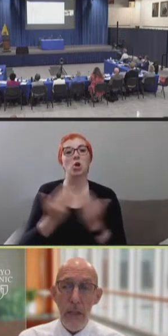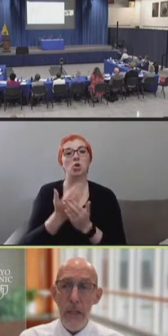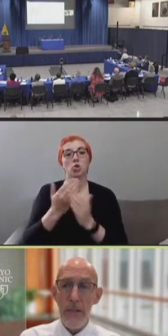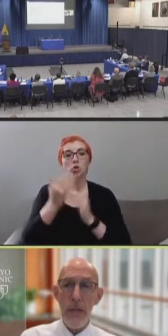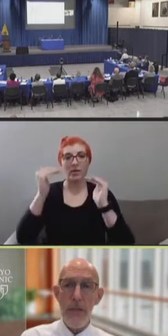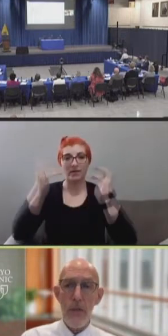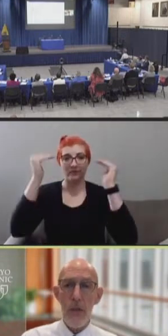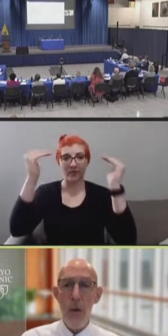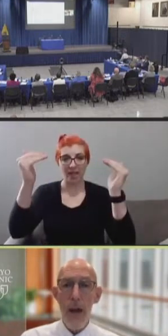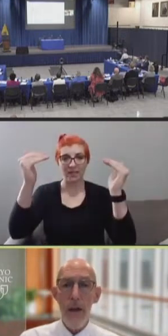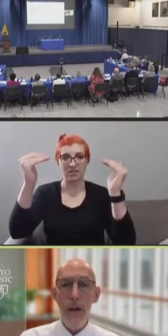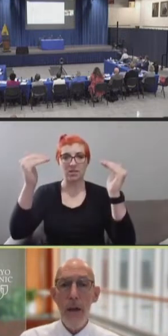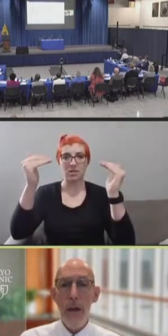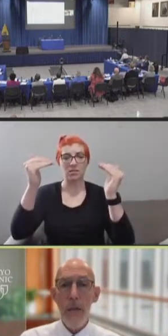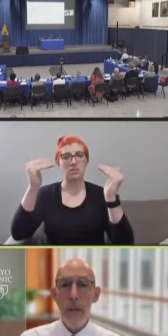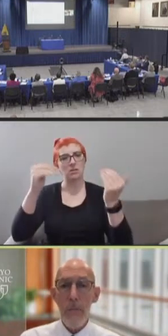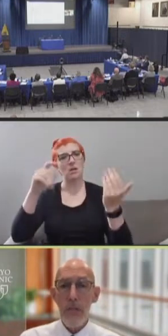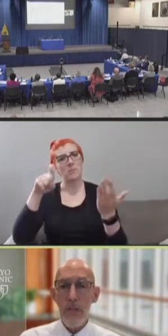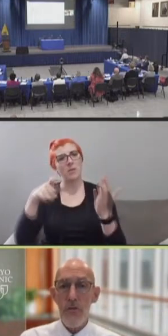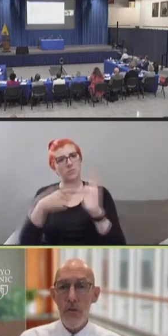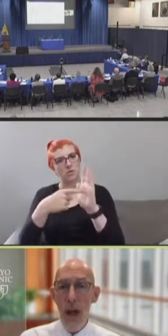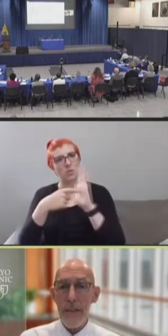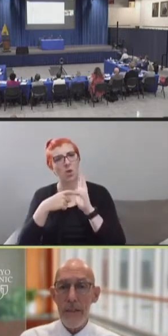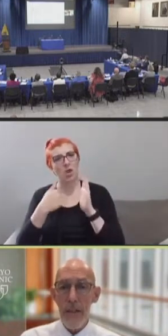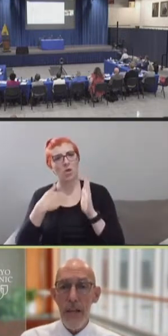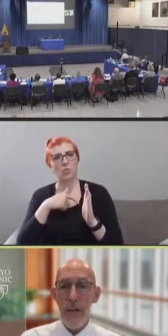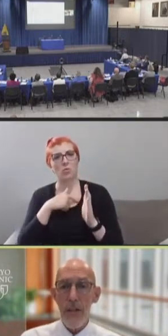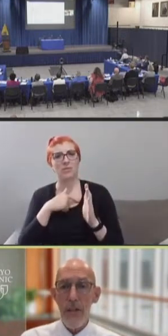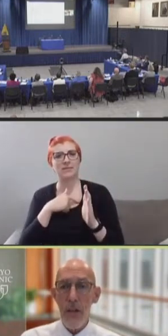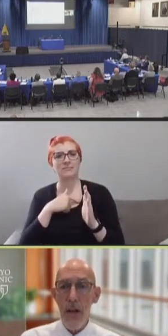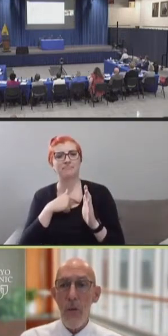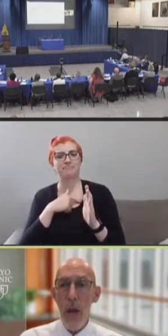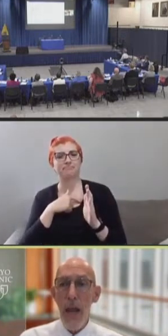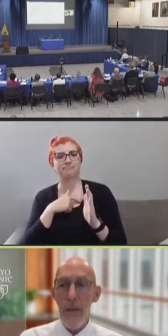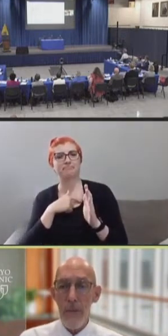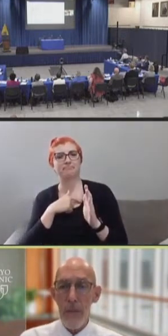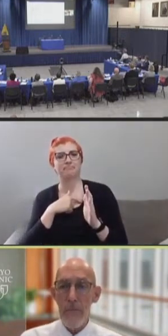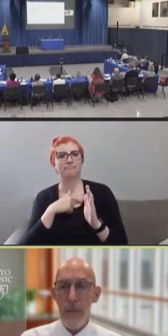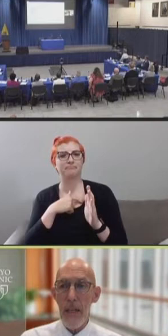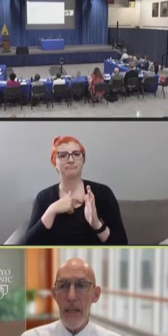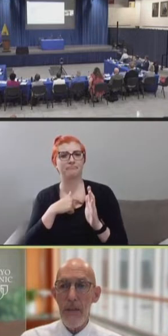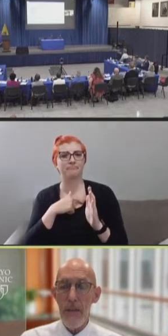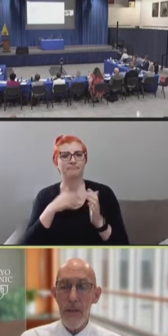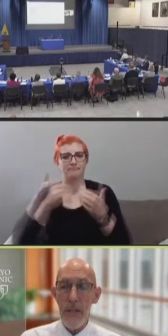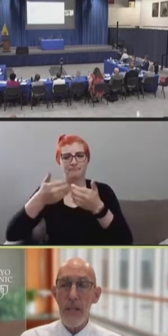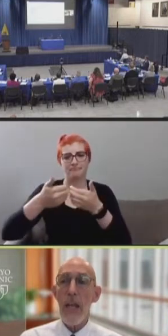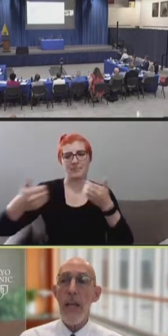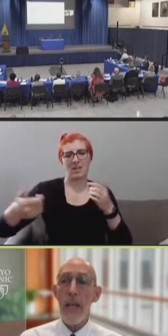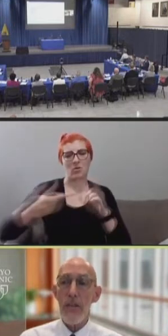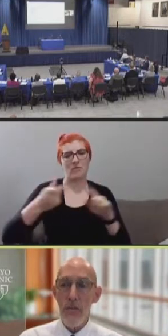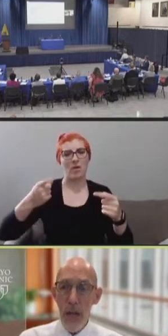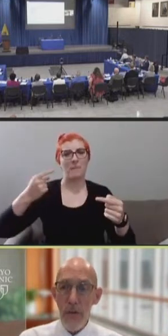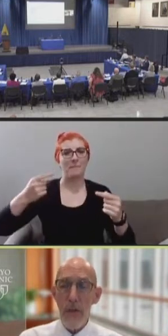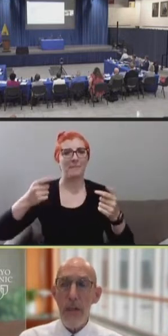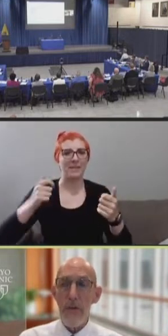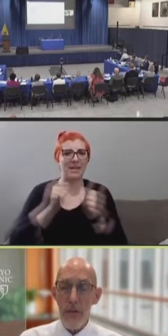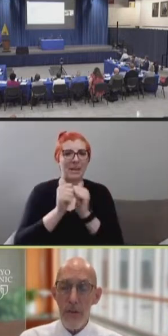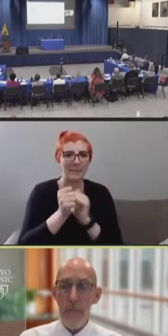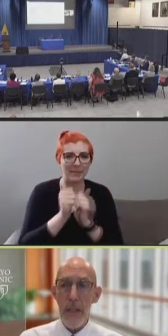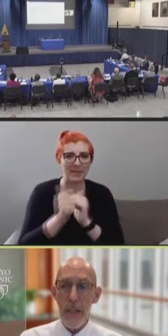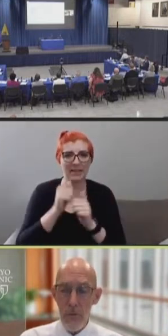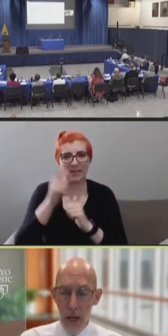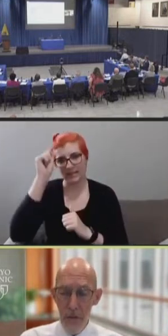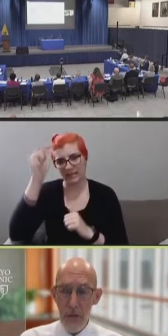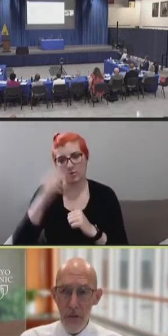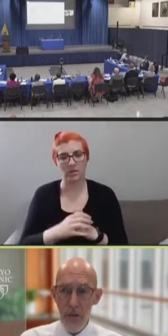frankly, he says, require that we must attract adherents away from competing theories. It generally, for